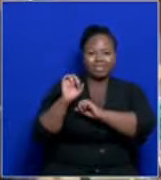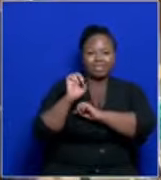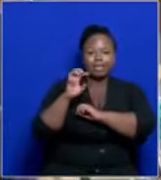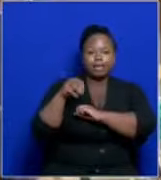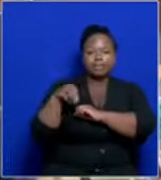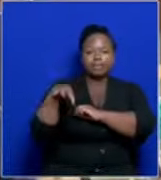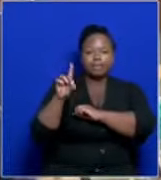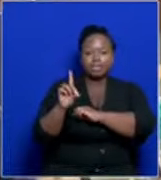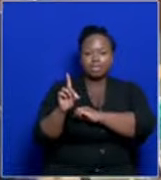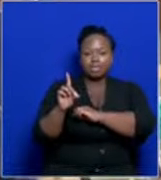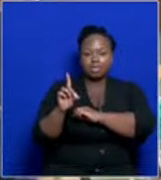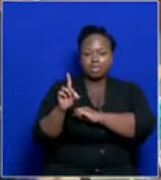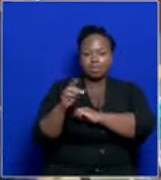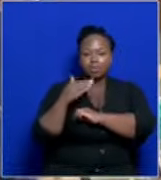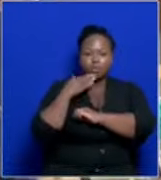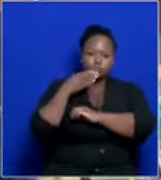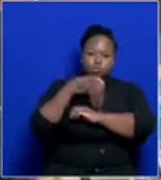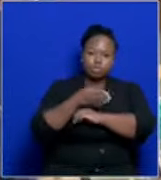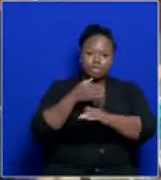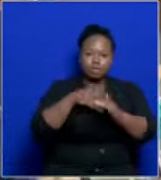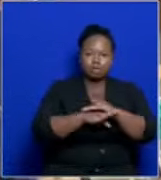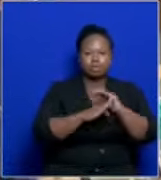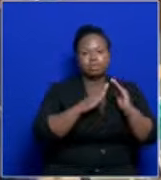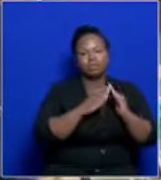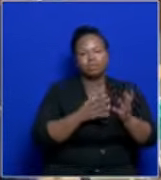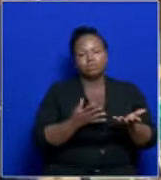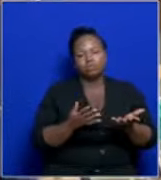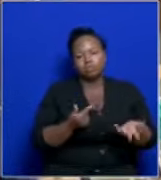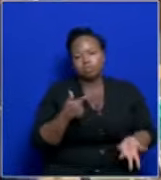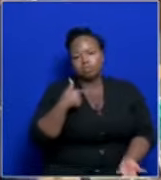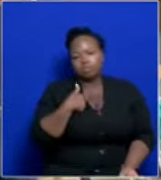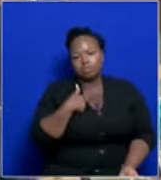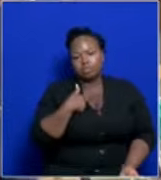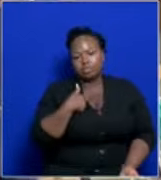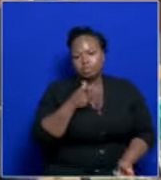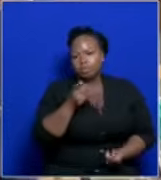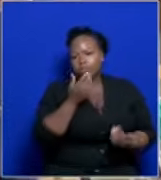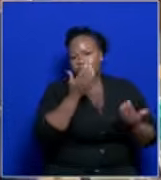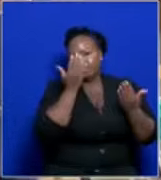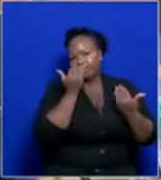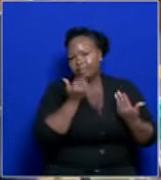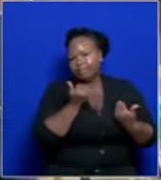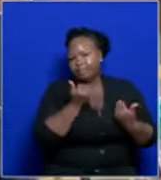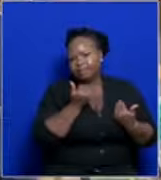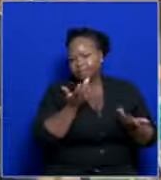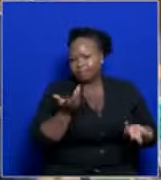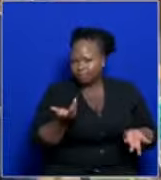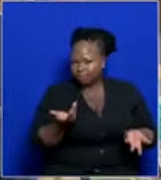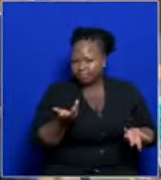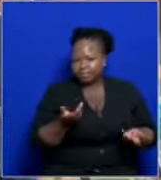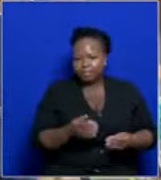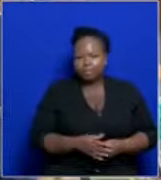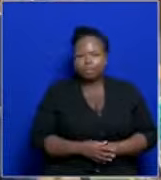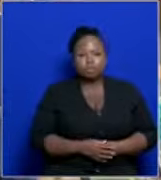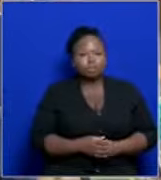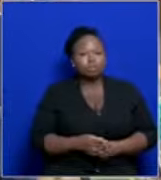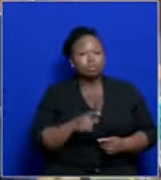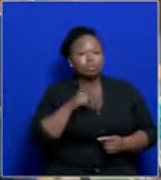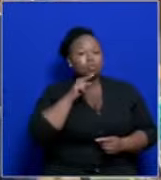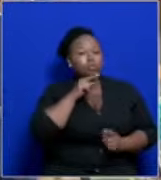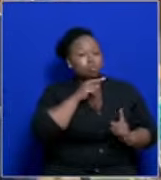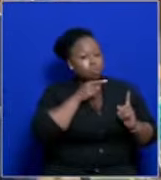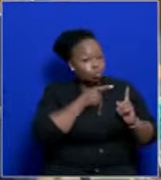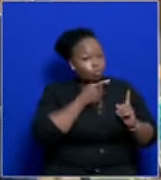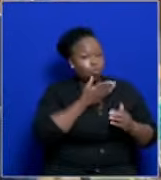And I would have expected that you would have called